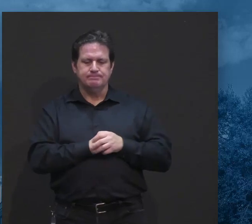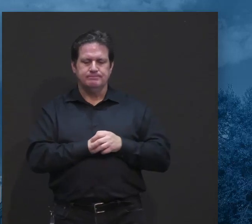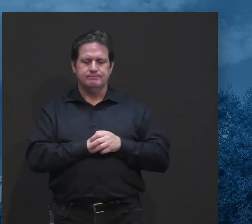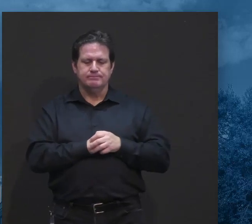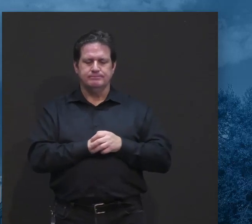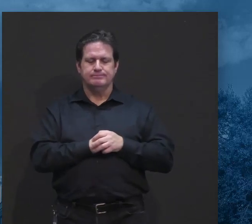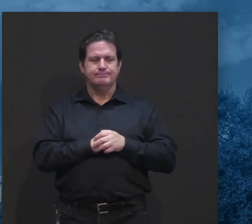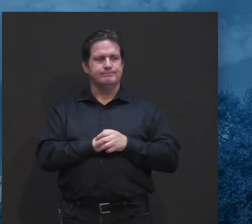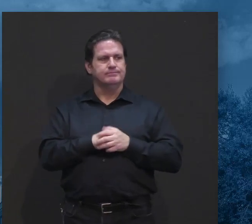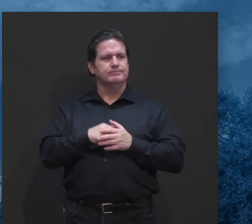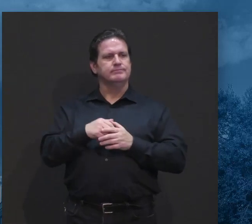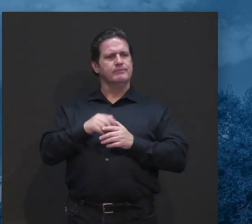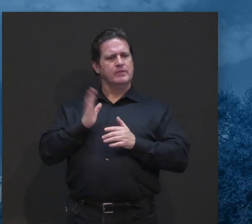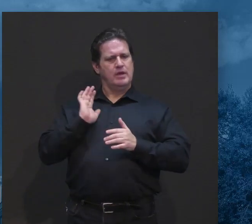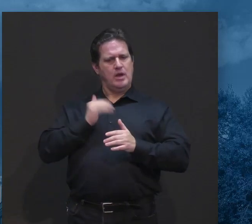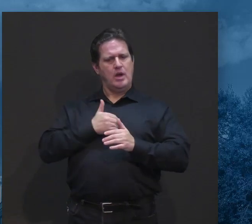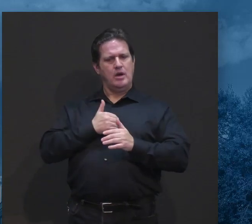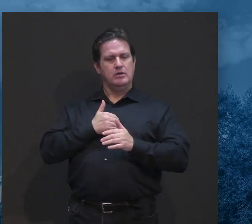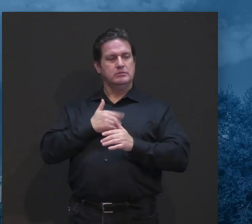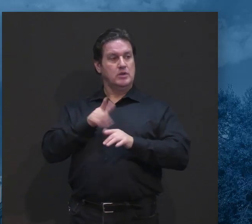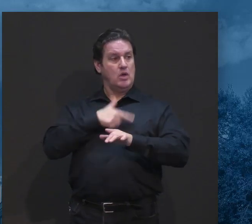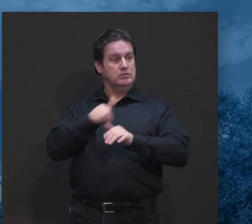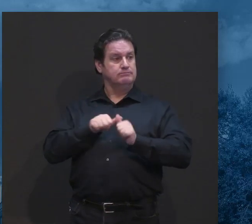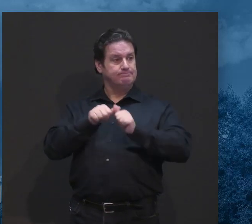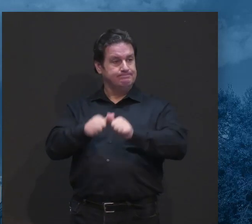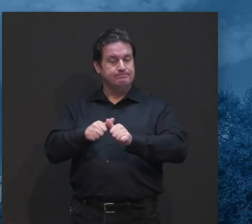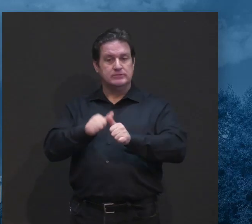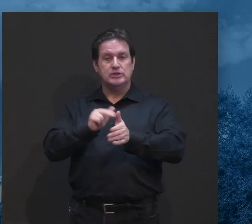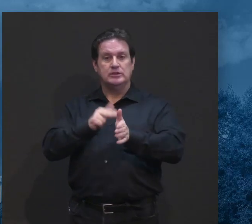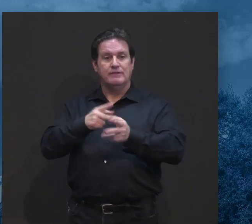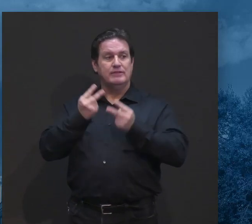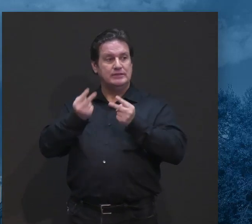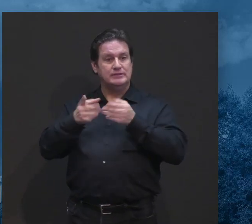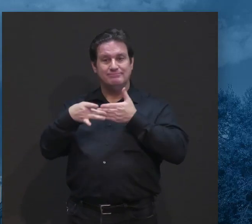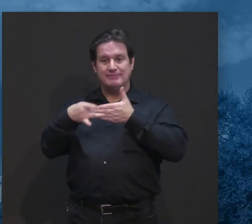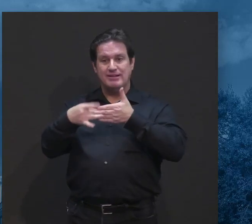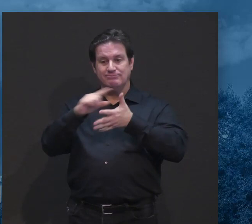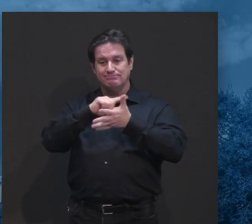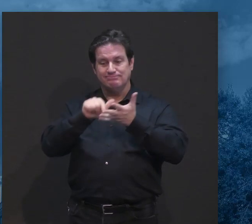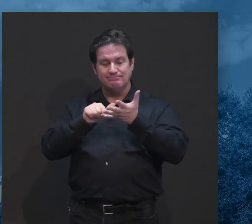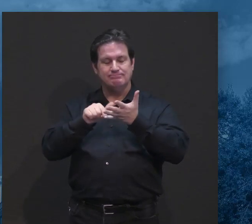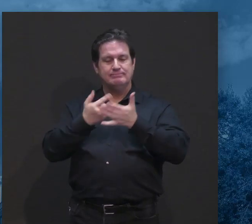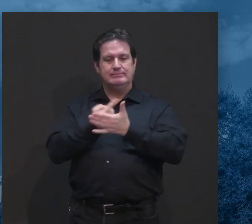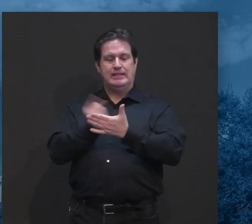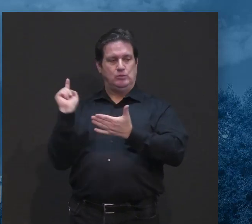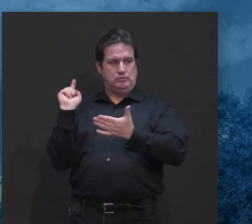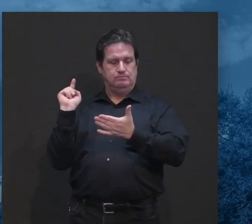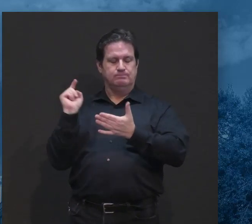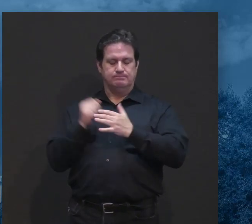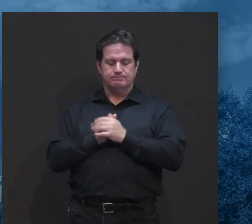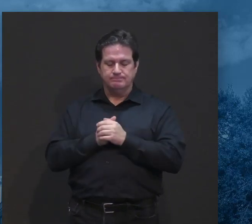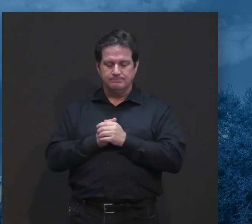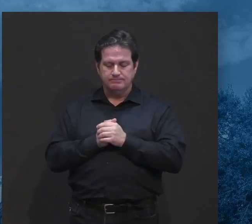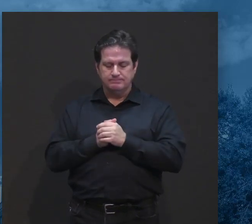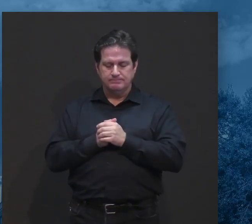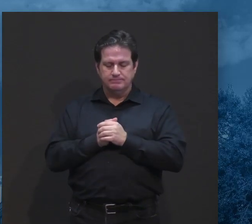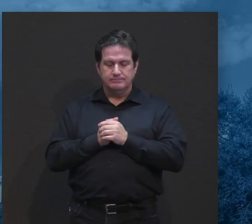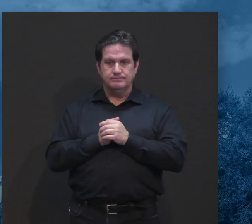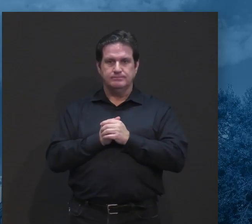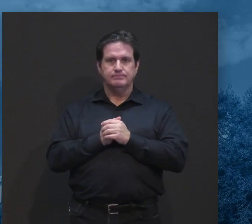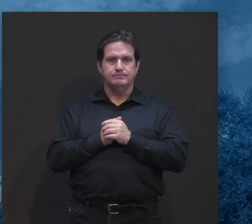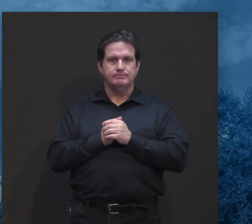we just updated our long-term care visitation guidance this past week.